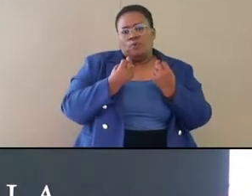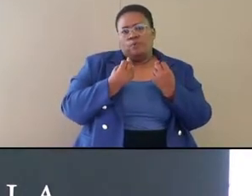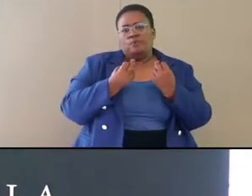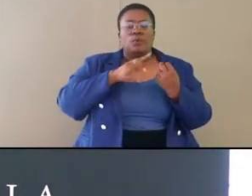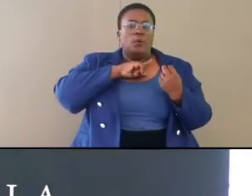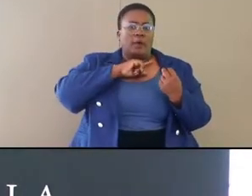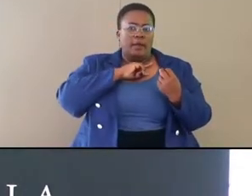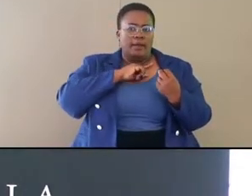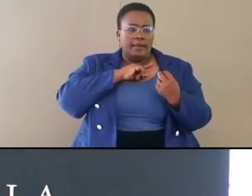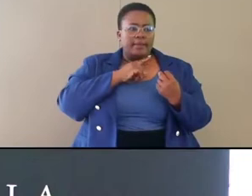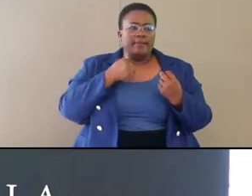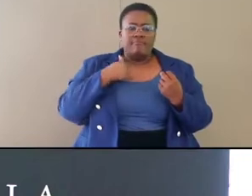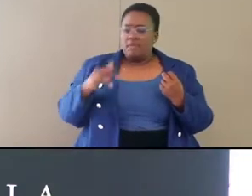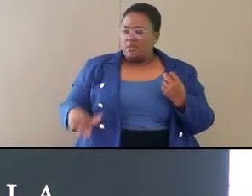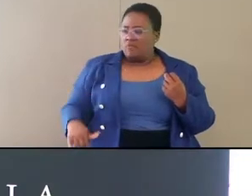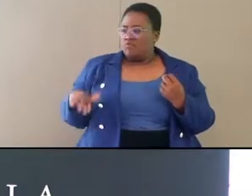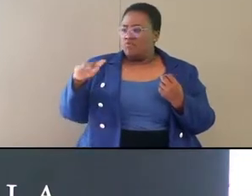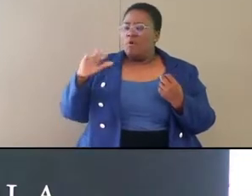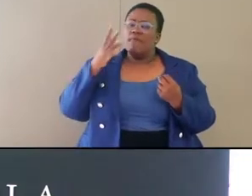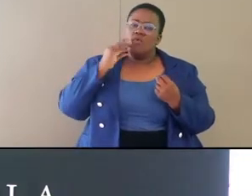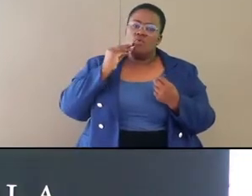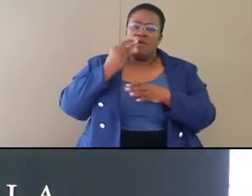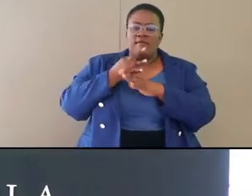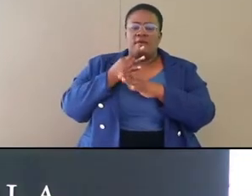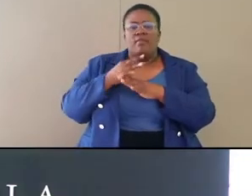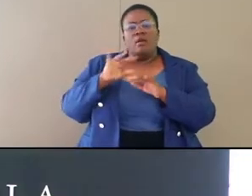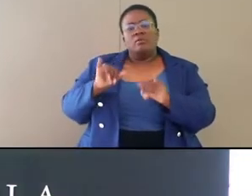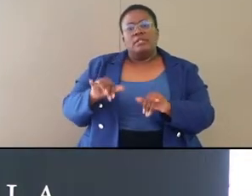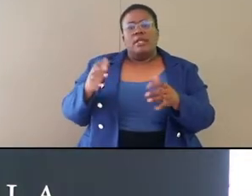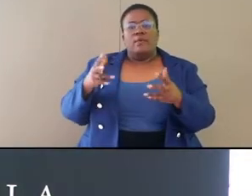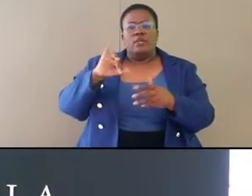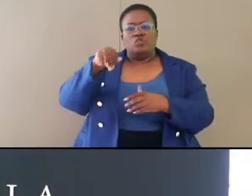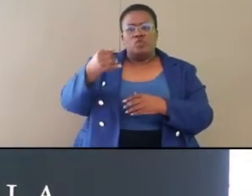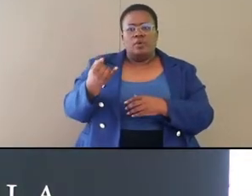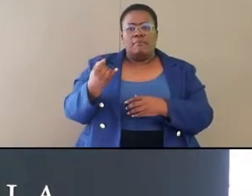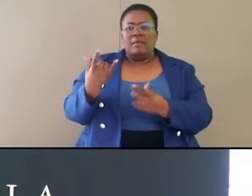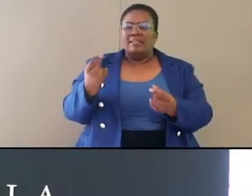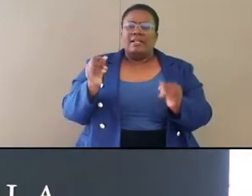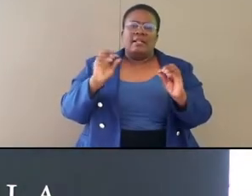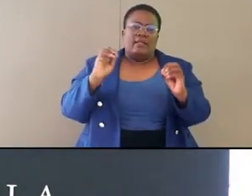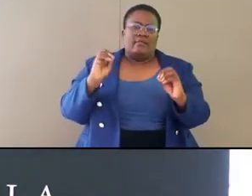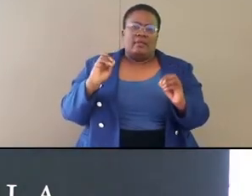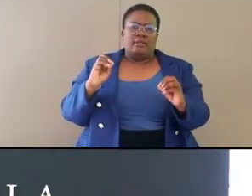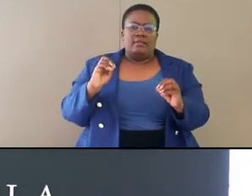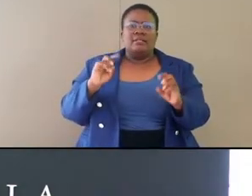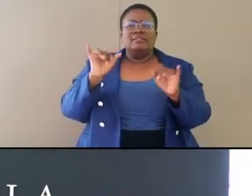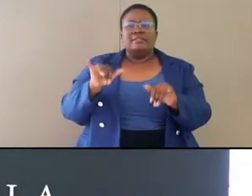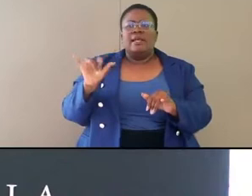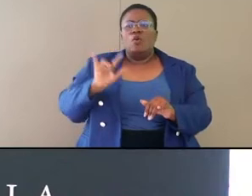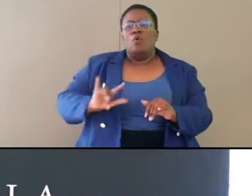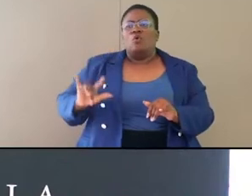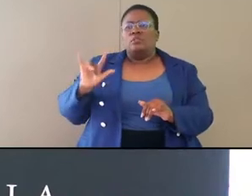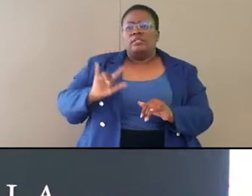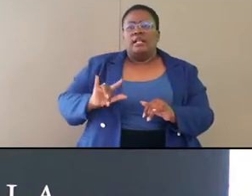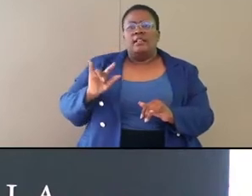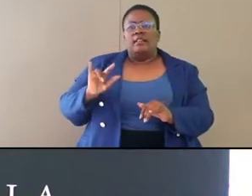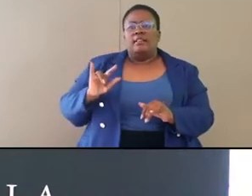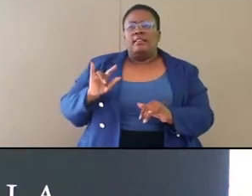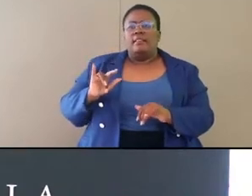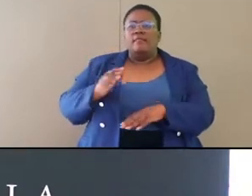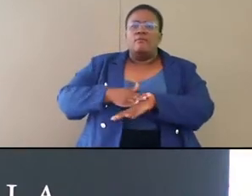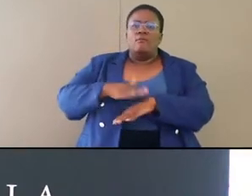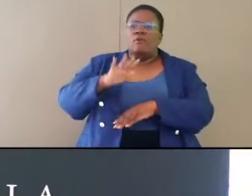I grew up with a grandfather who lived in Johannesburg and he did nothing but live in the hostel for more than 50 years.